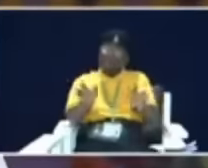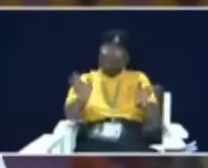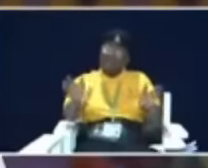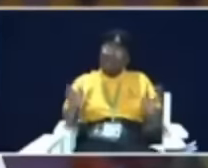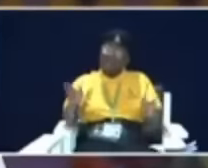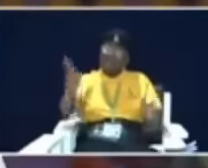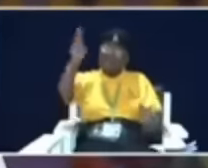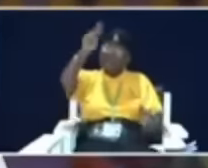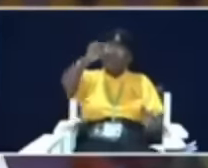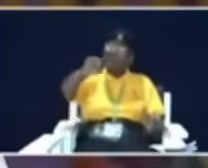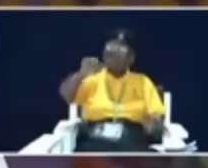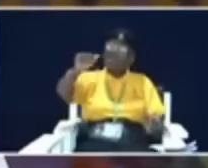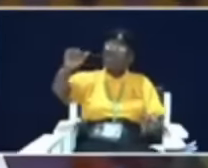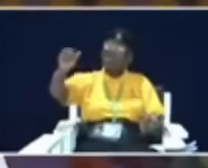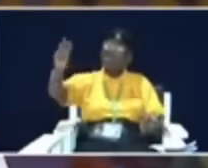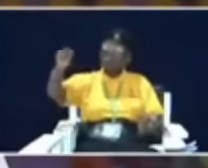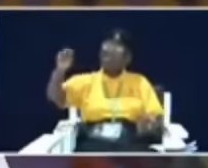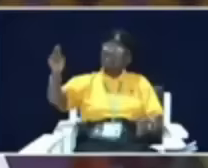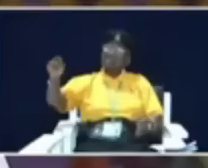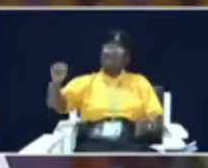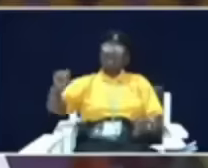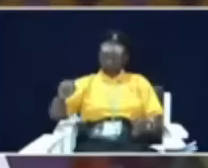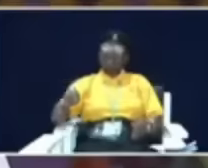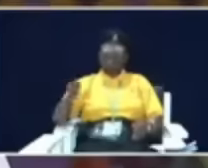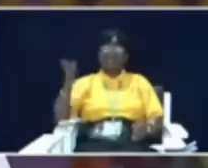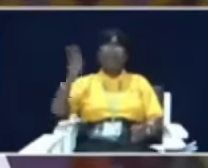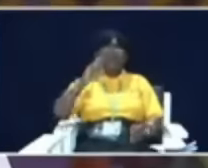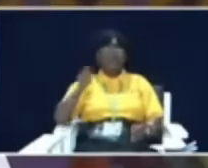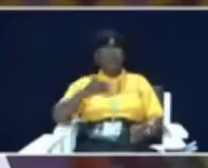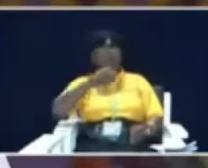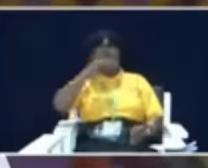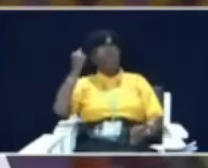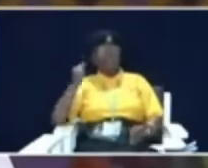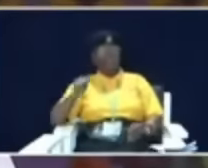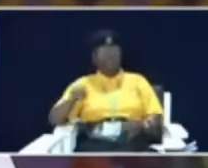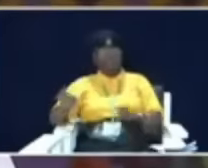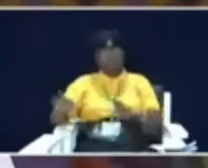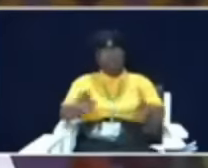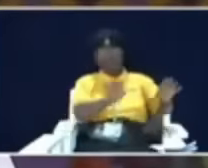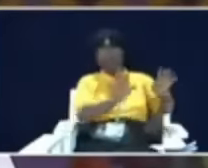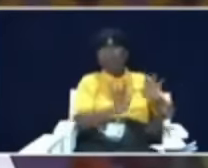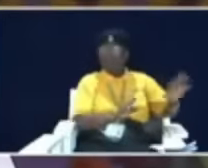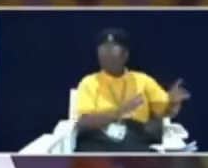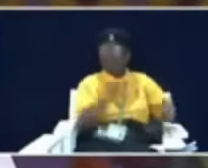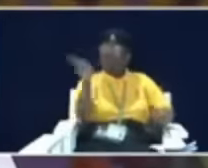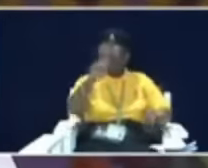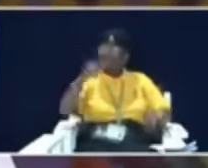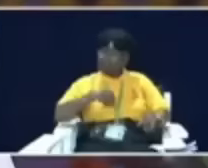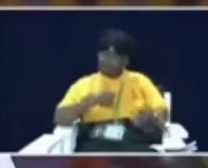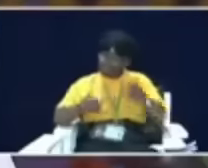And there are better rivers where I'm coming from. Can't I go there and wash and be